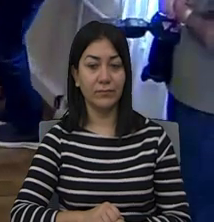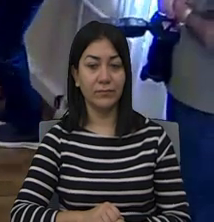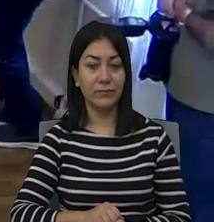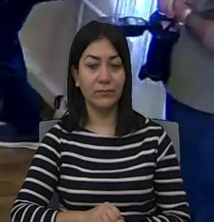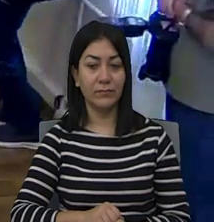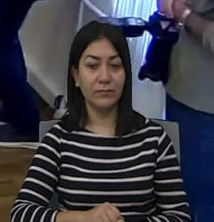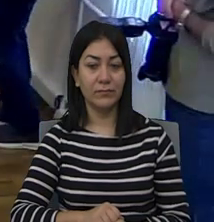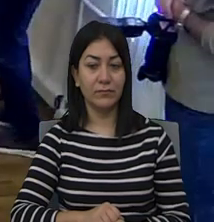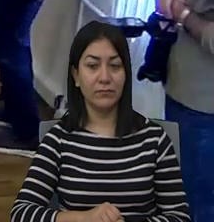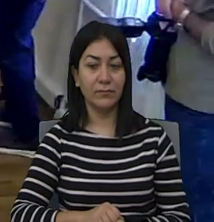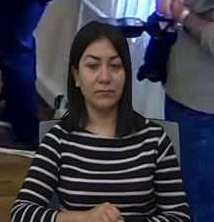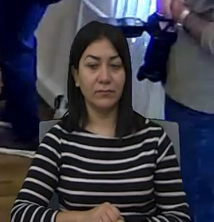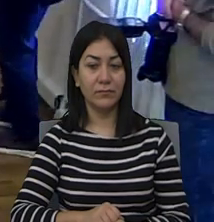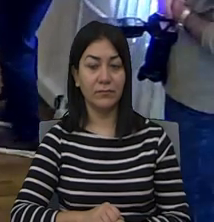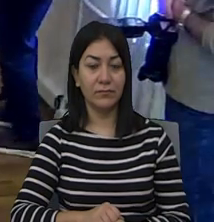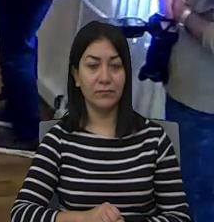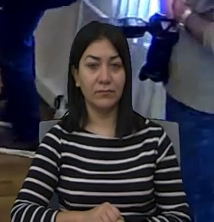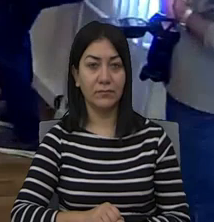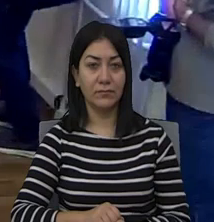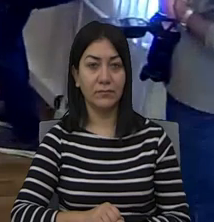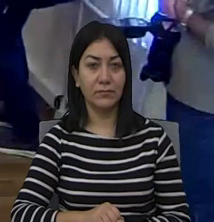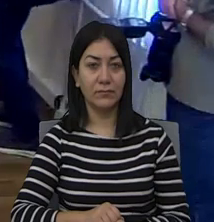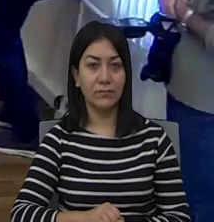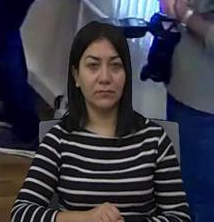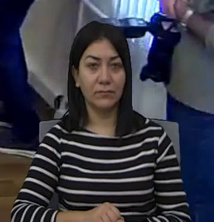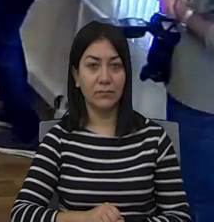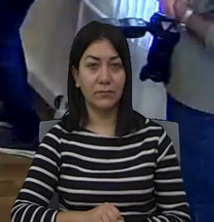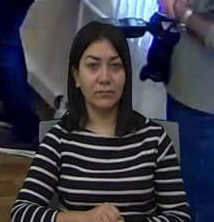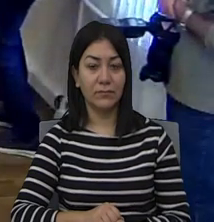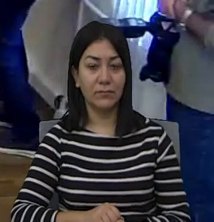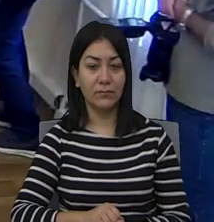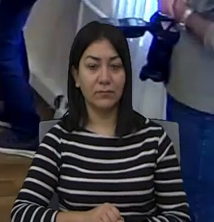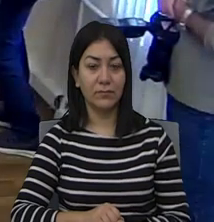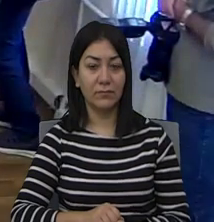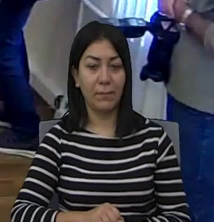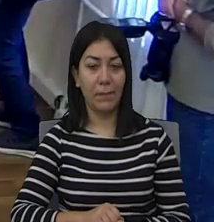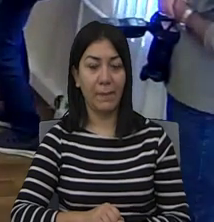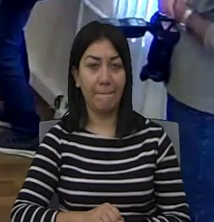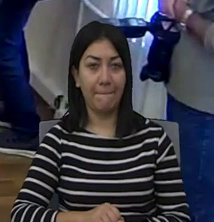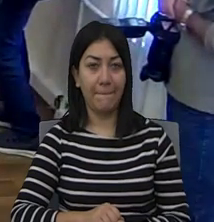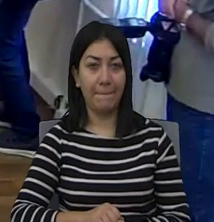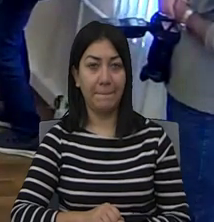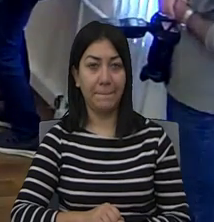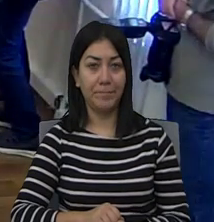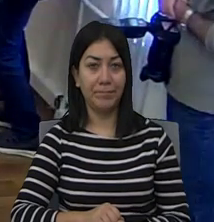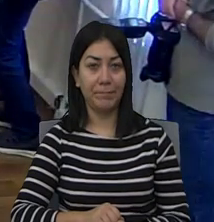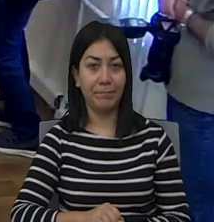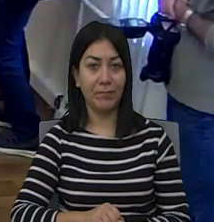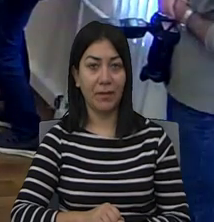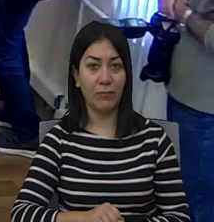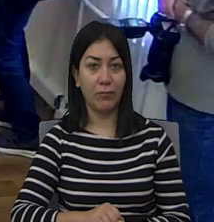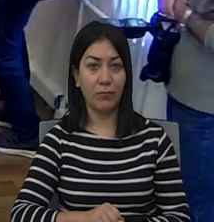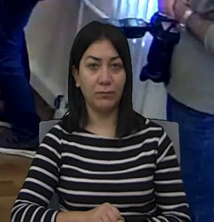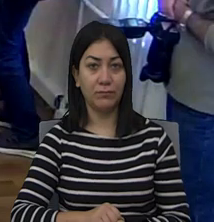itself rather than a commitment towards the international actors and our partners, because